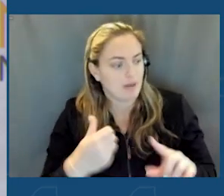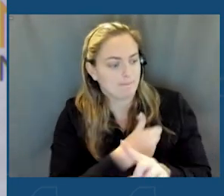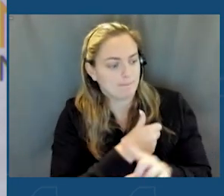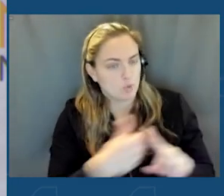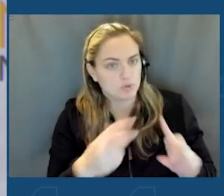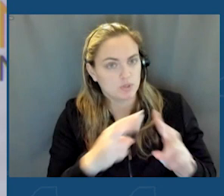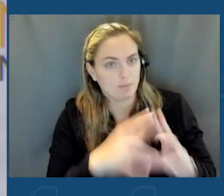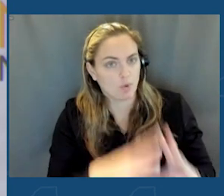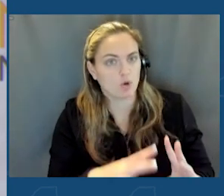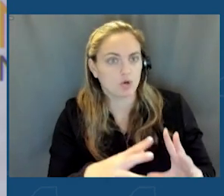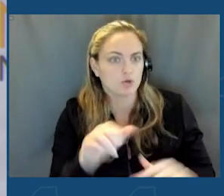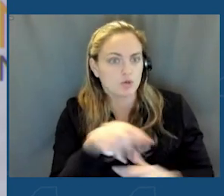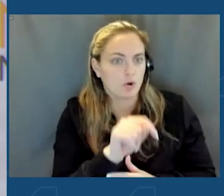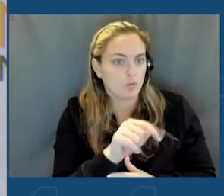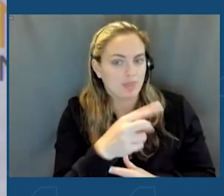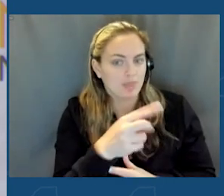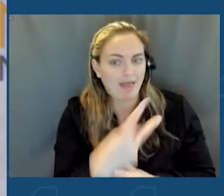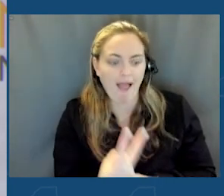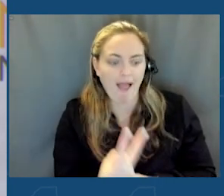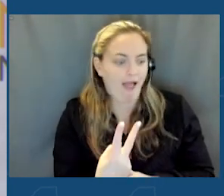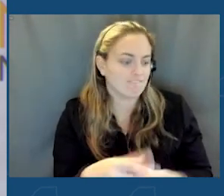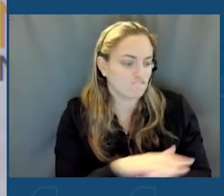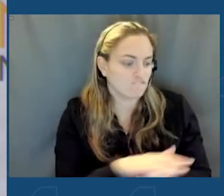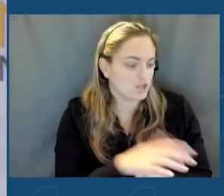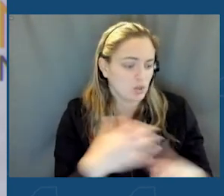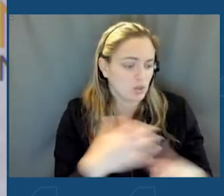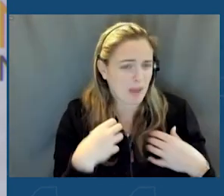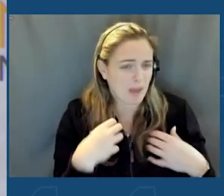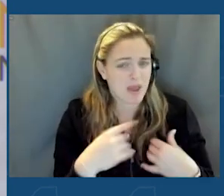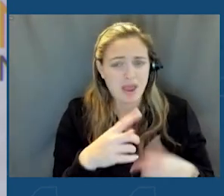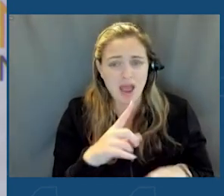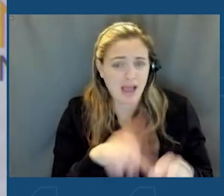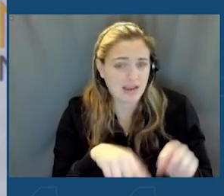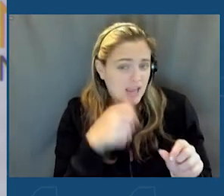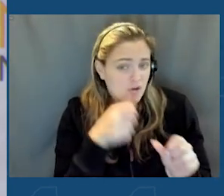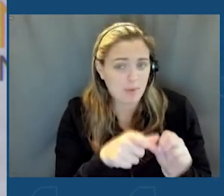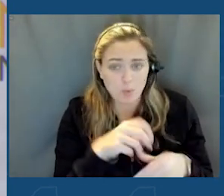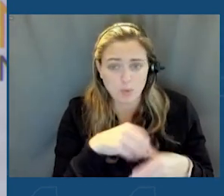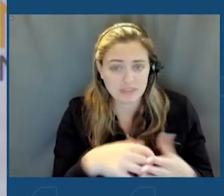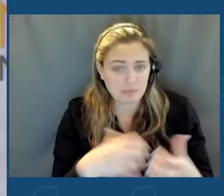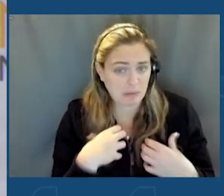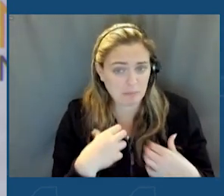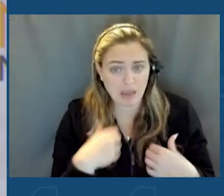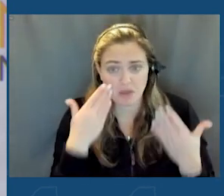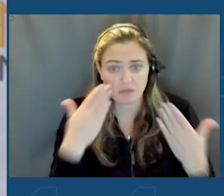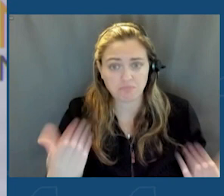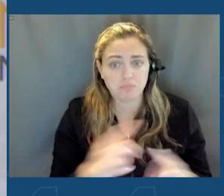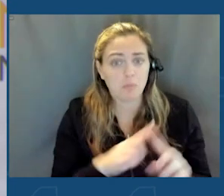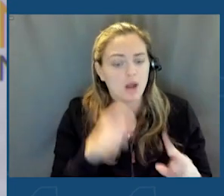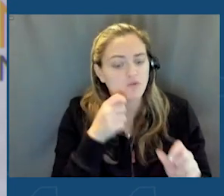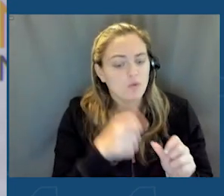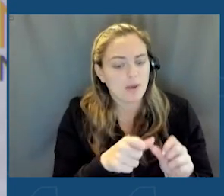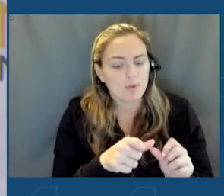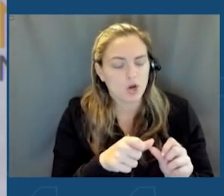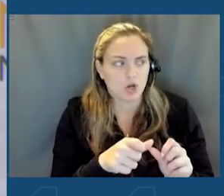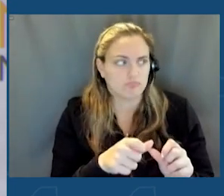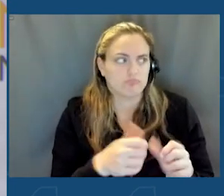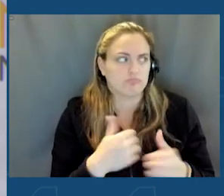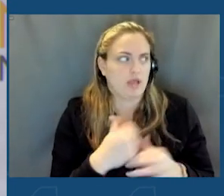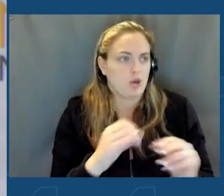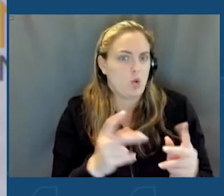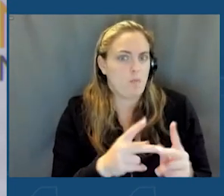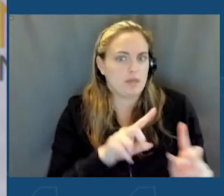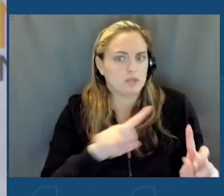a half-filled backpack. I don't remember what was in it anymore, but I remember that I had nowhere to go. I had